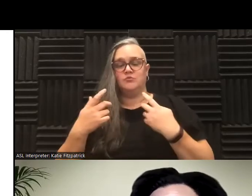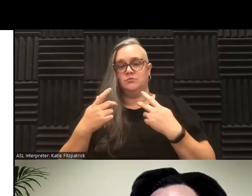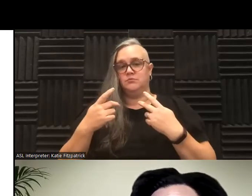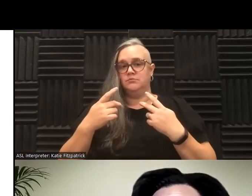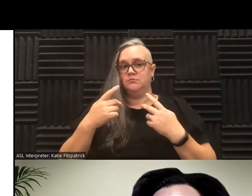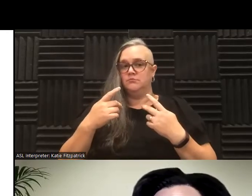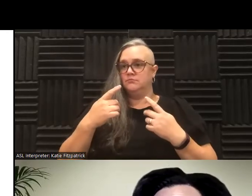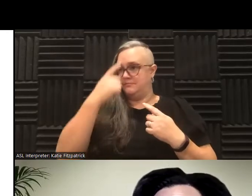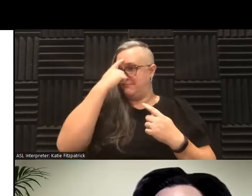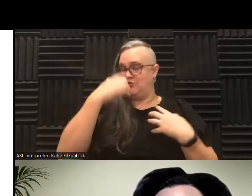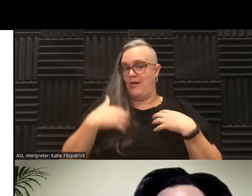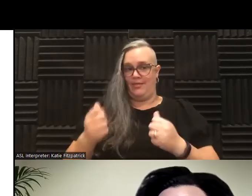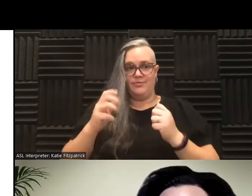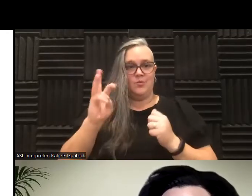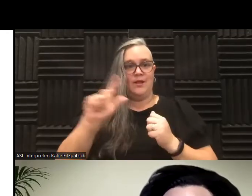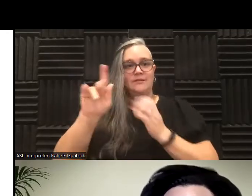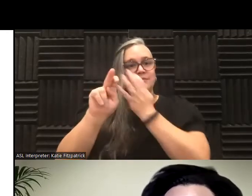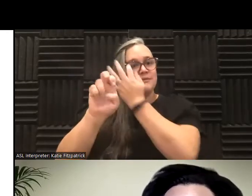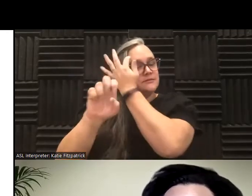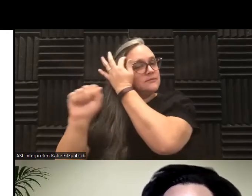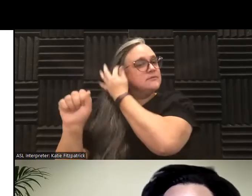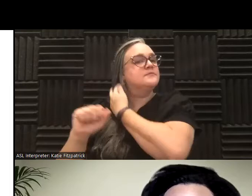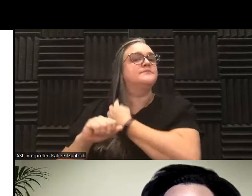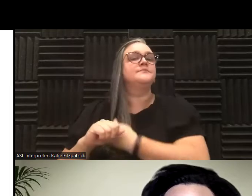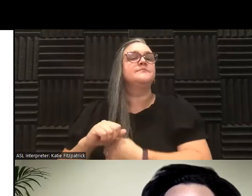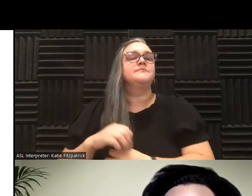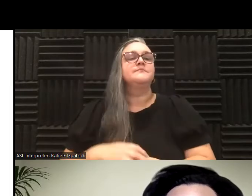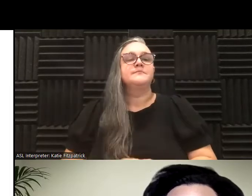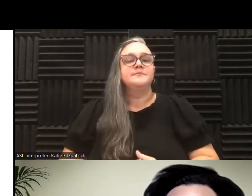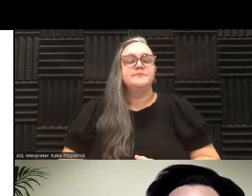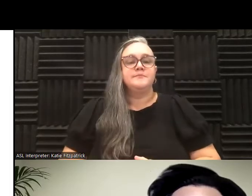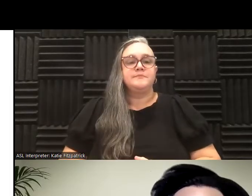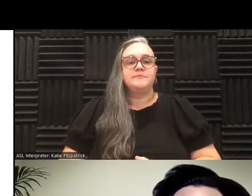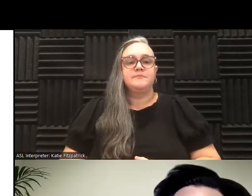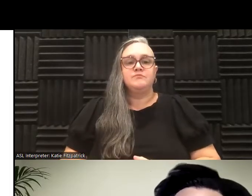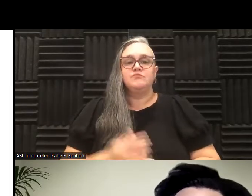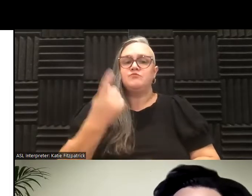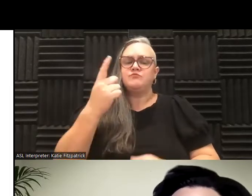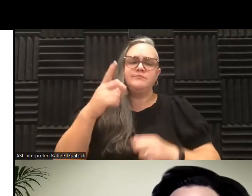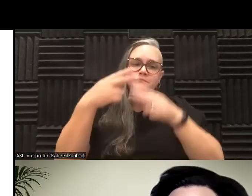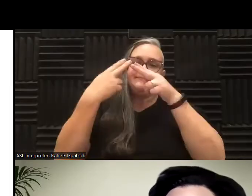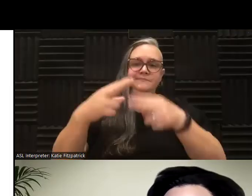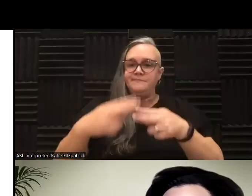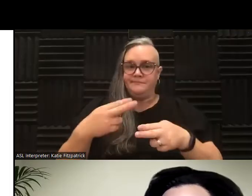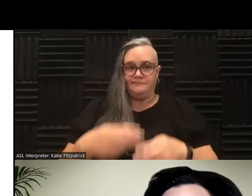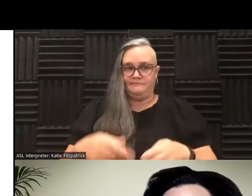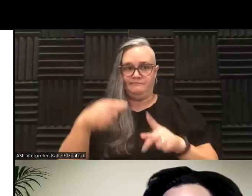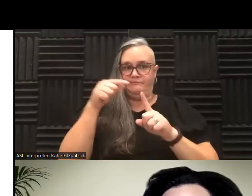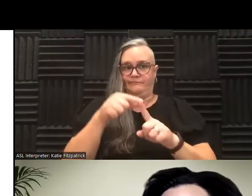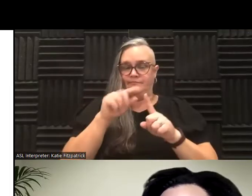Some brief highlights of the MIHEIP plan is they recently released